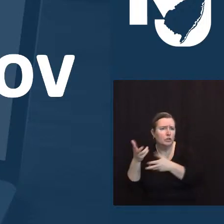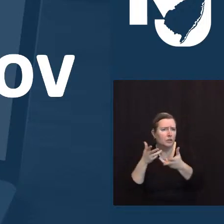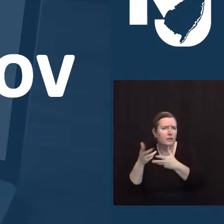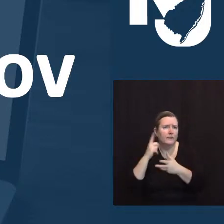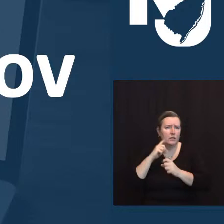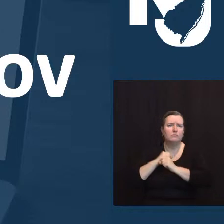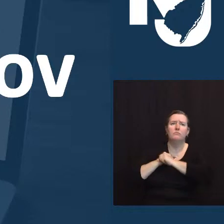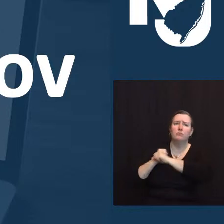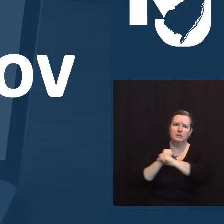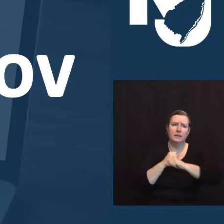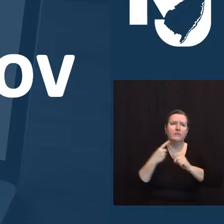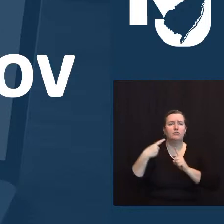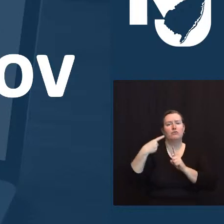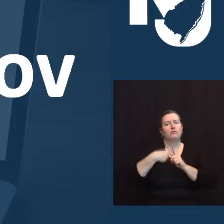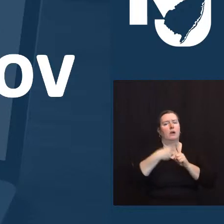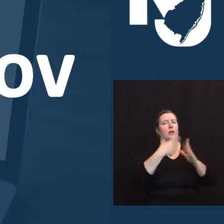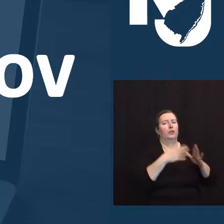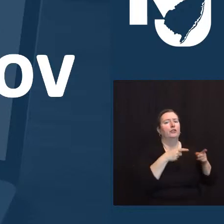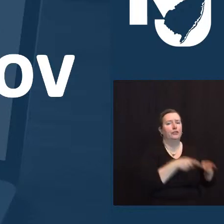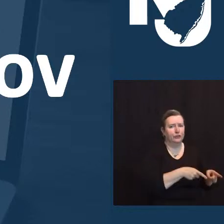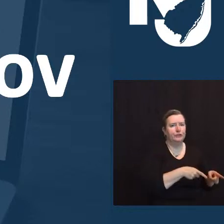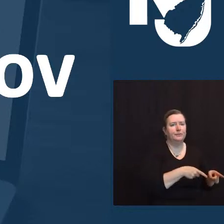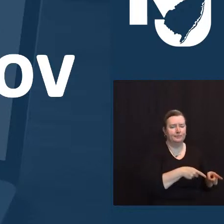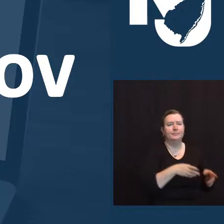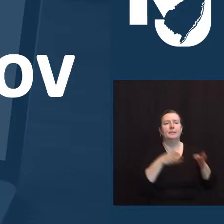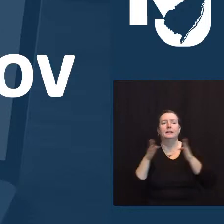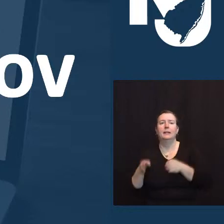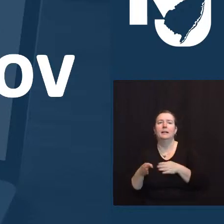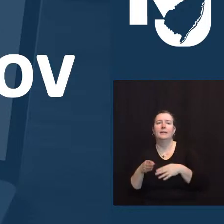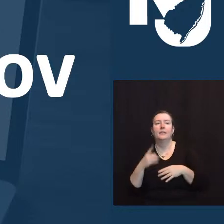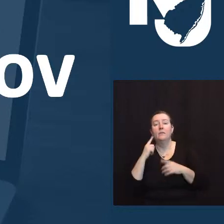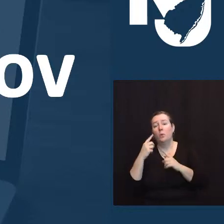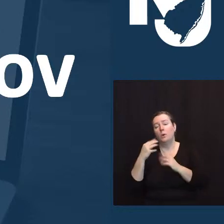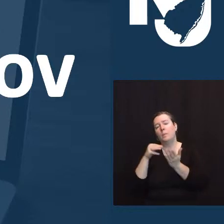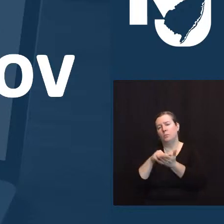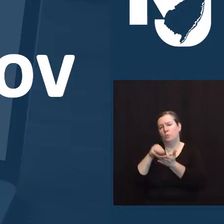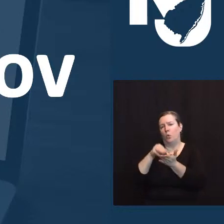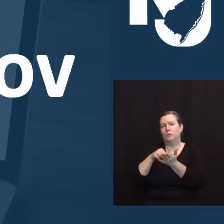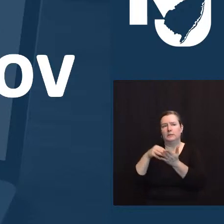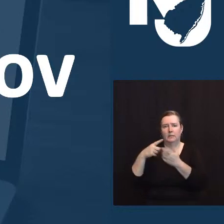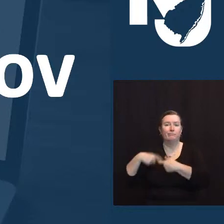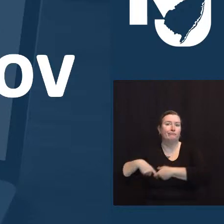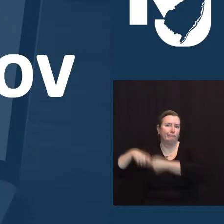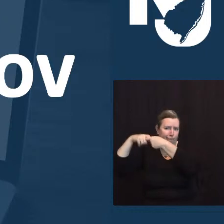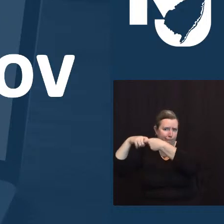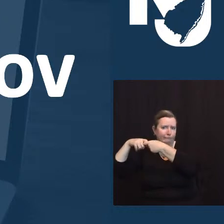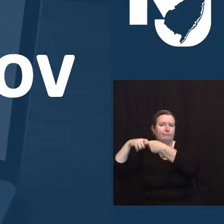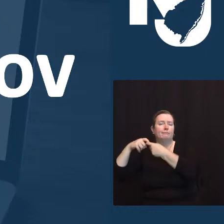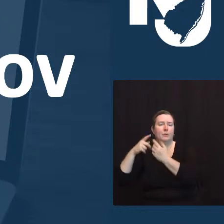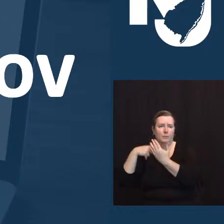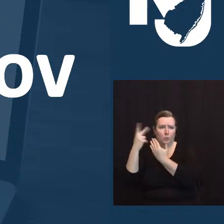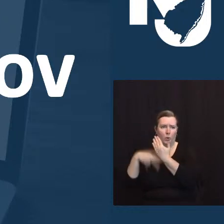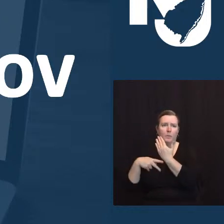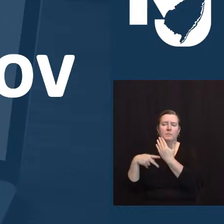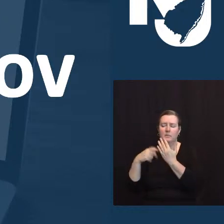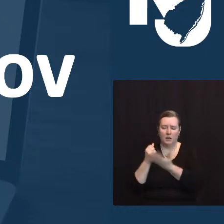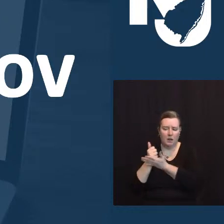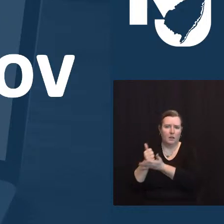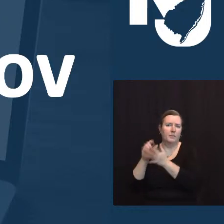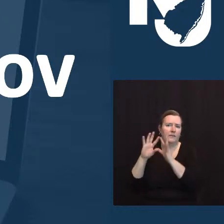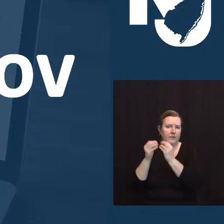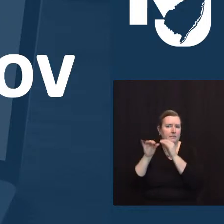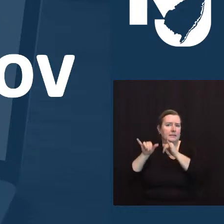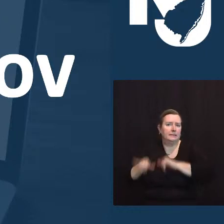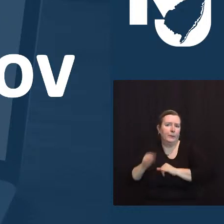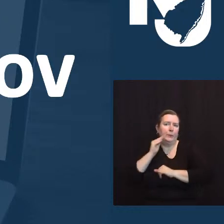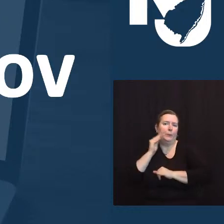We instituted mortgage forbearance programs to help families stay in their home. And we halted gas, water, and